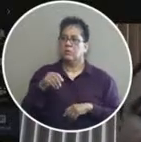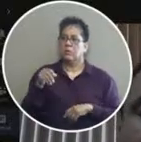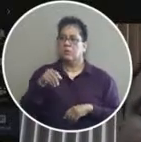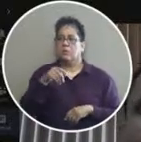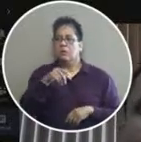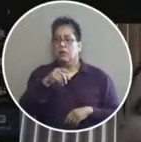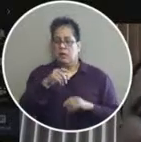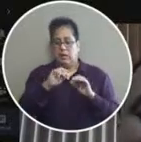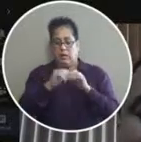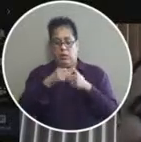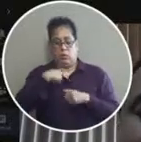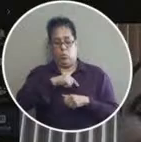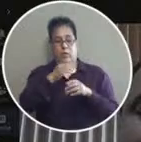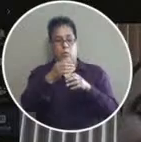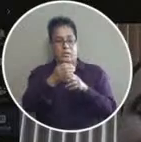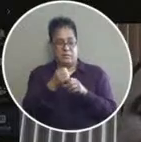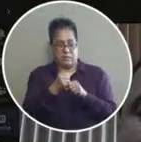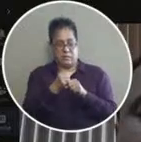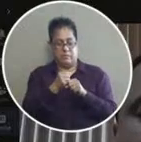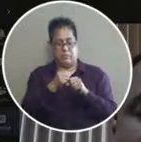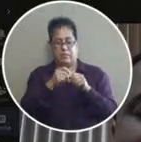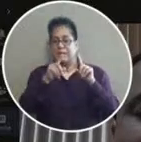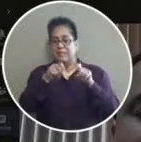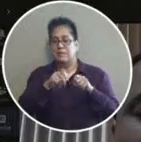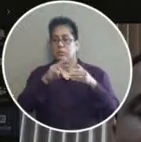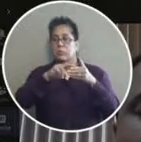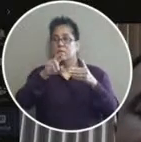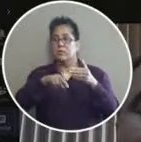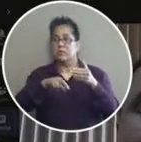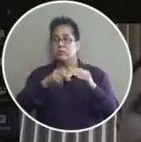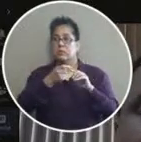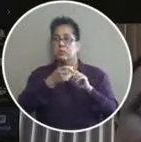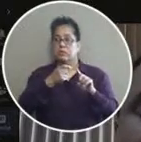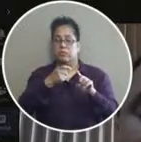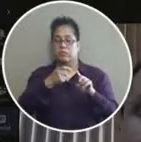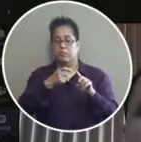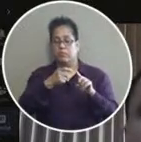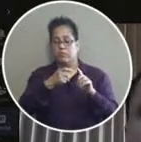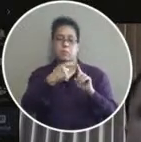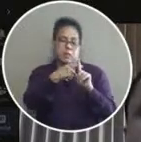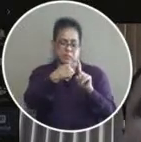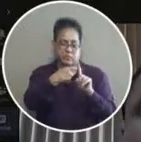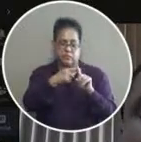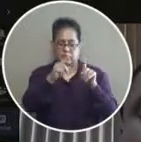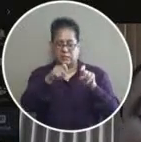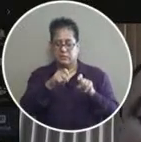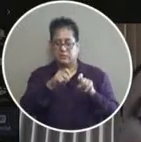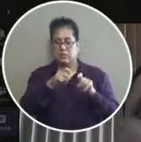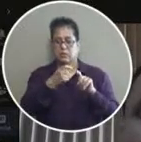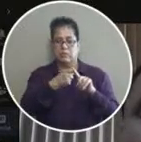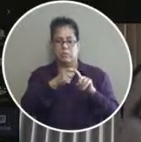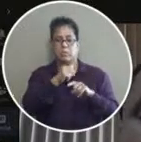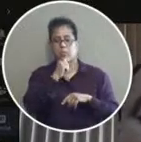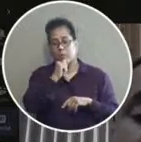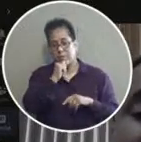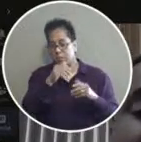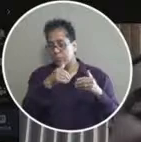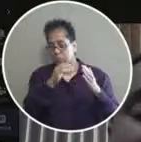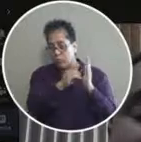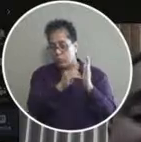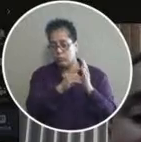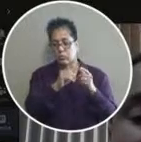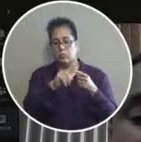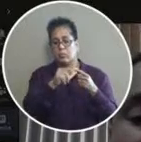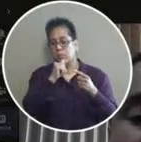And the way that we receive the test results from positive test results are from a lot of the private providers, a lot of the